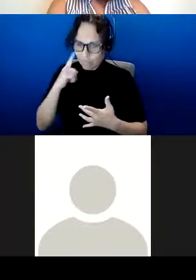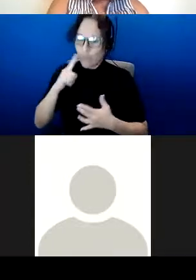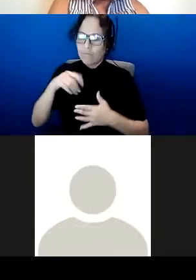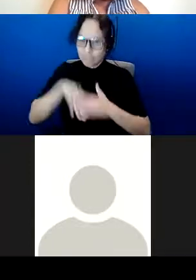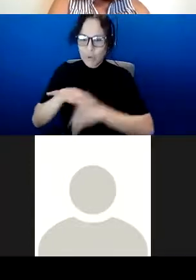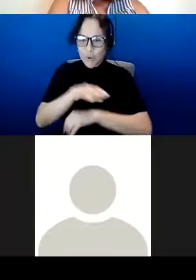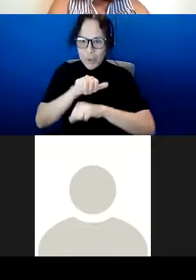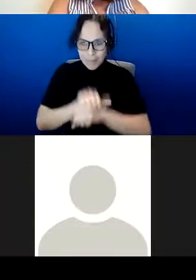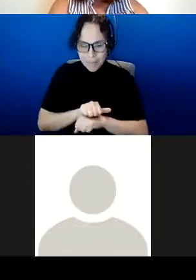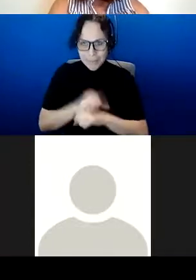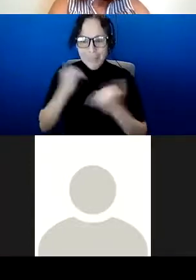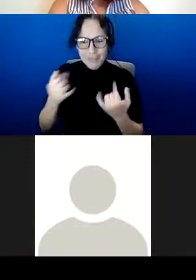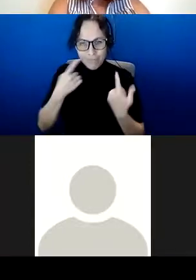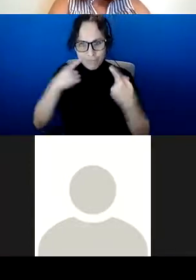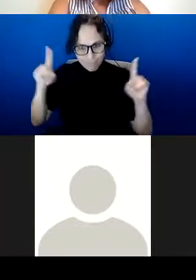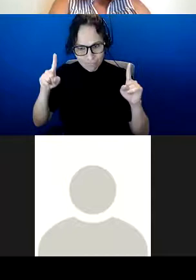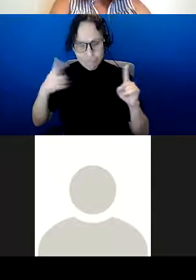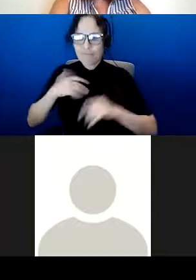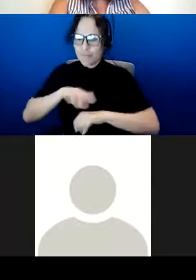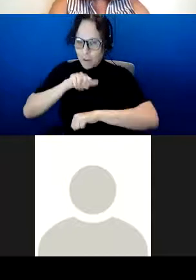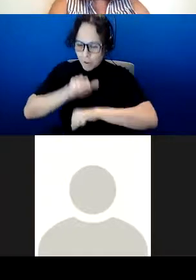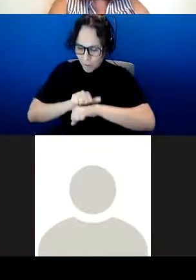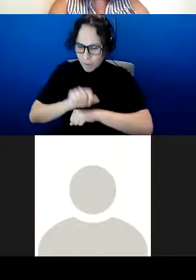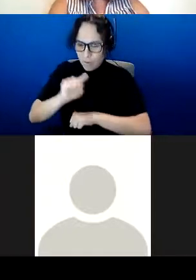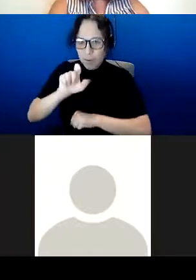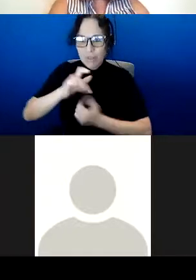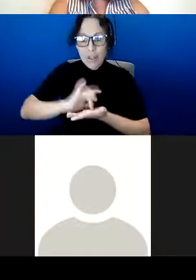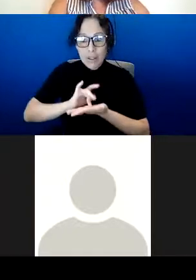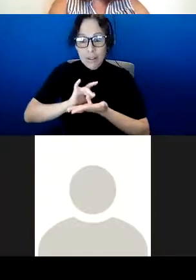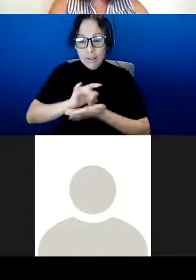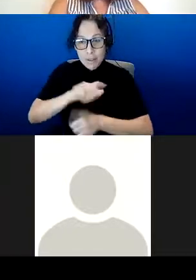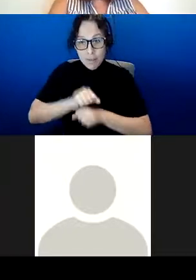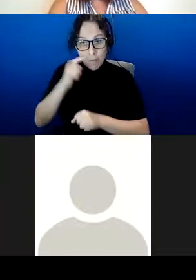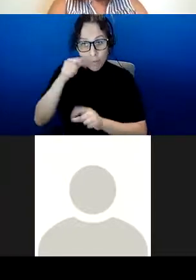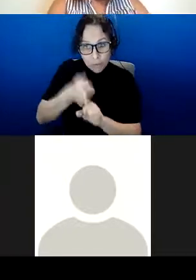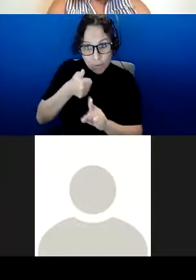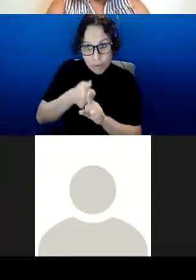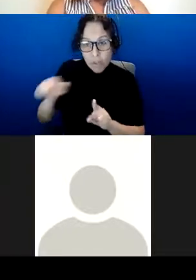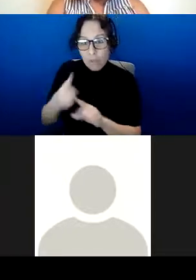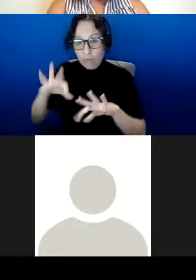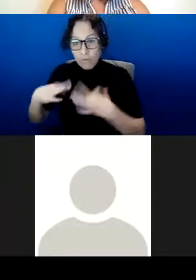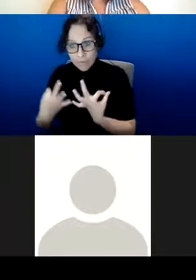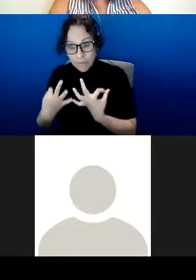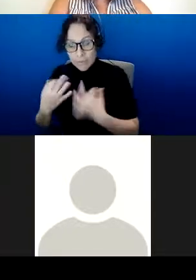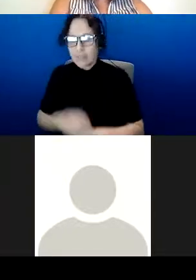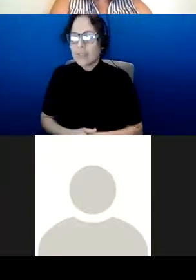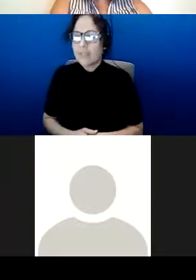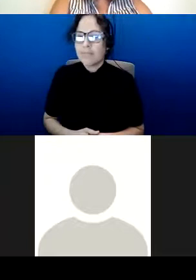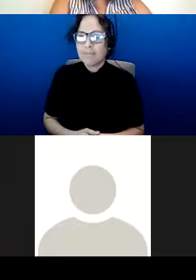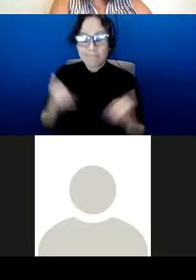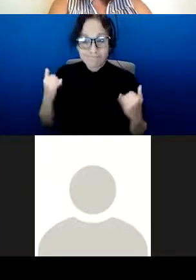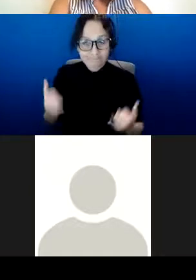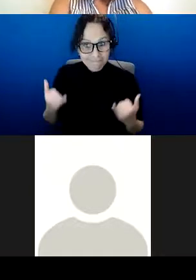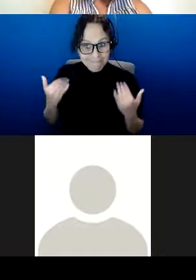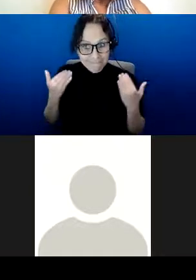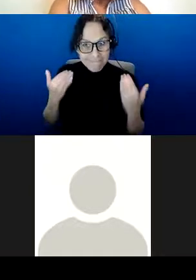You've successfully scheduled a telemedicine appointment for you or the loved one. So let's go ahead